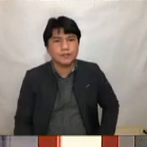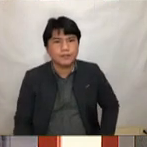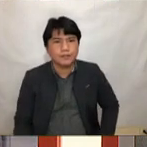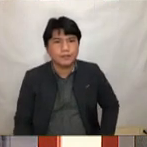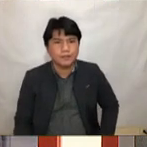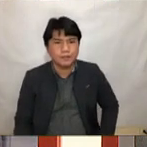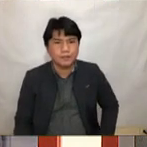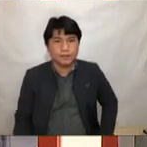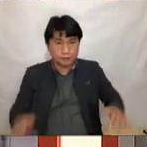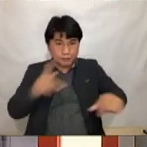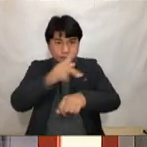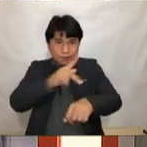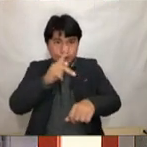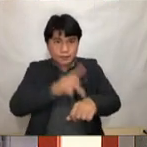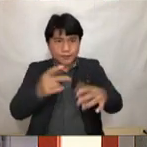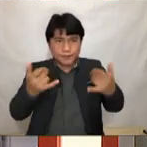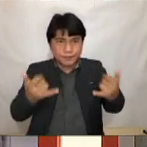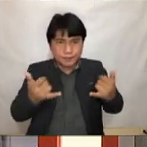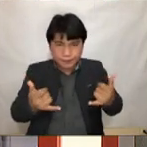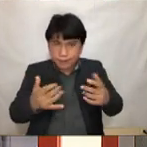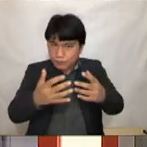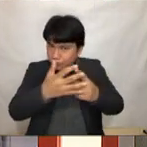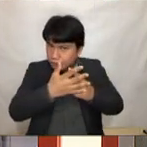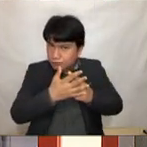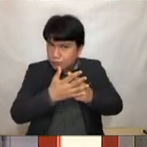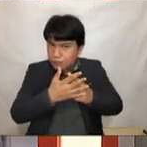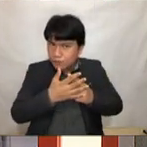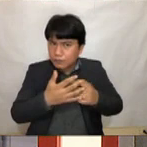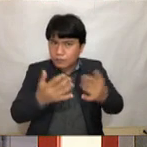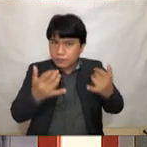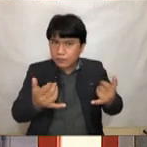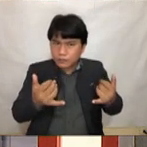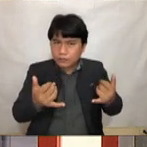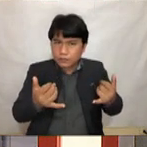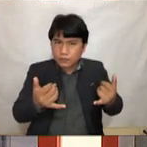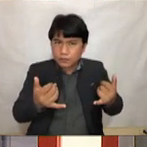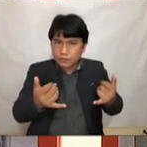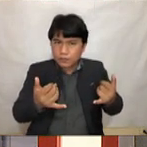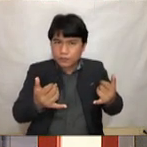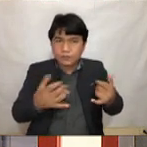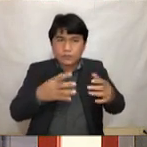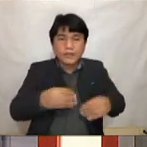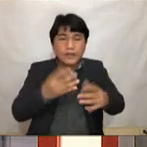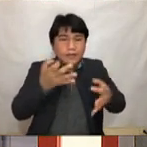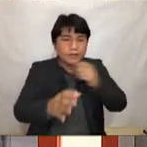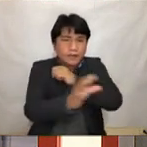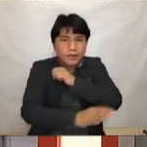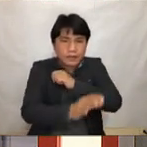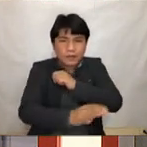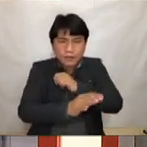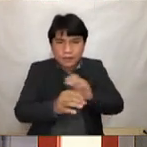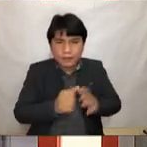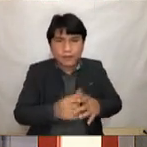The Philippines has eased lockdown measures in some areas in a bid to revive the economy. But is the country ready for business? And where are